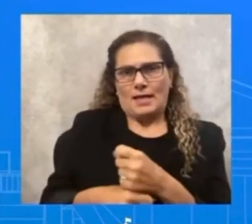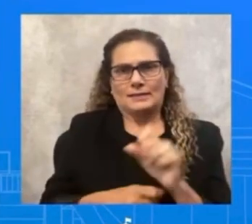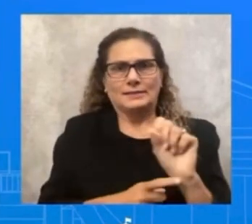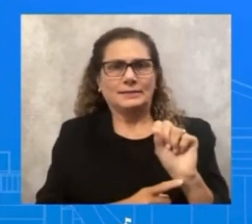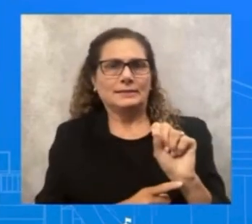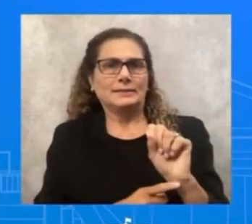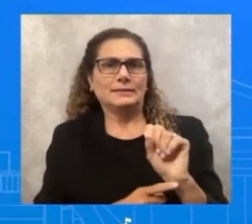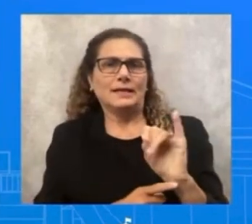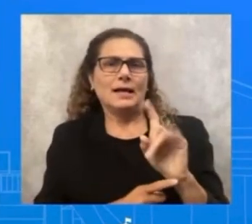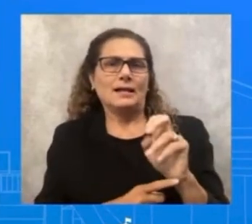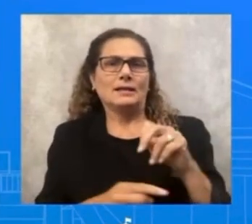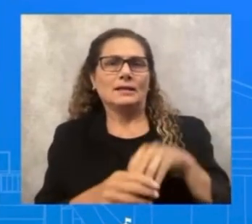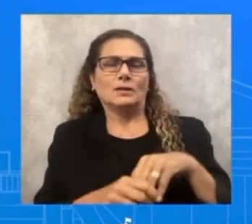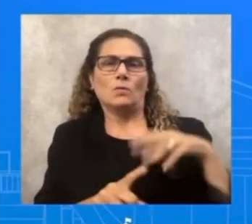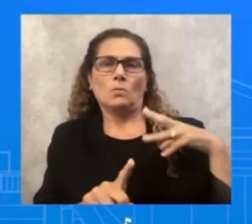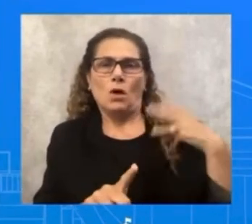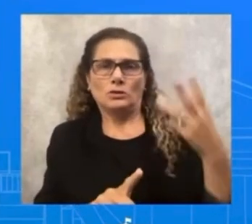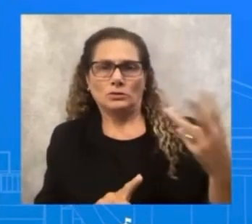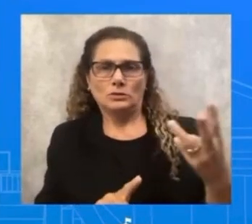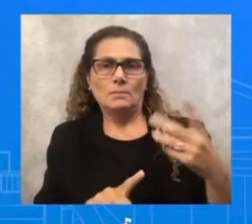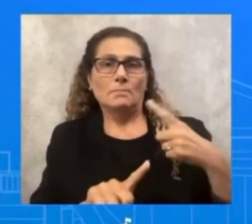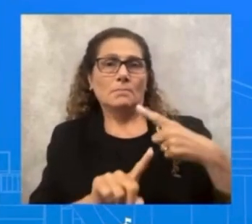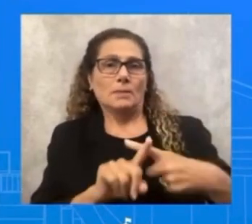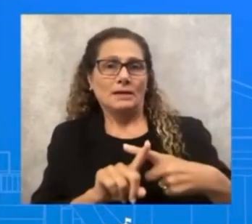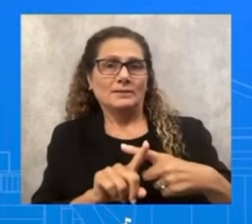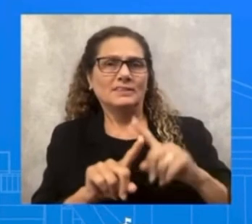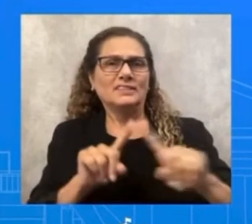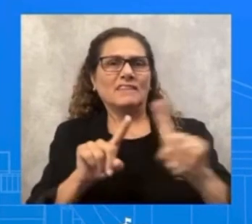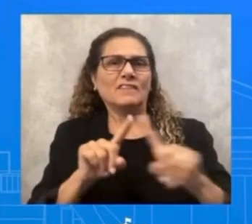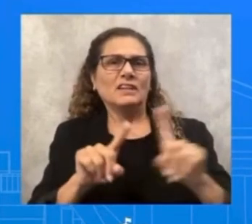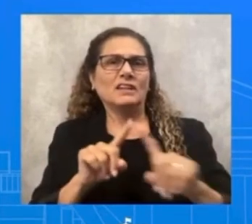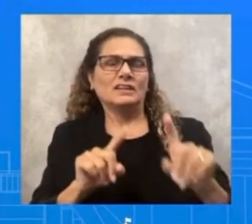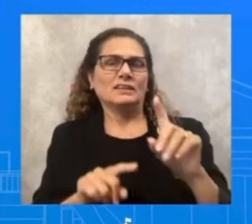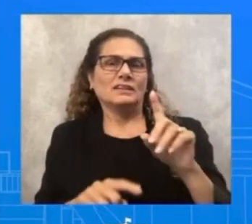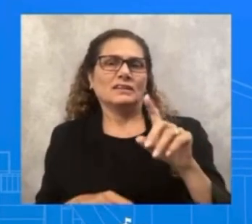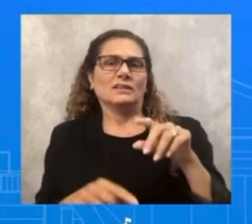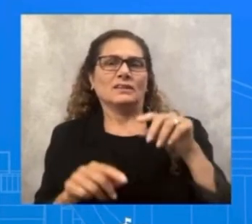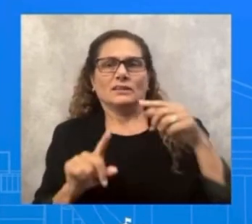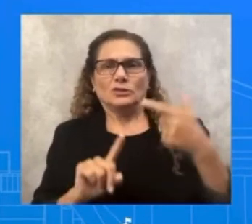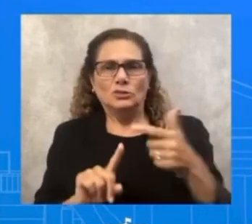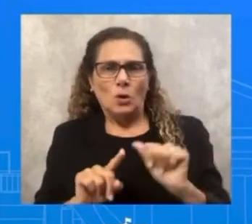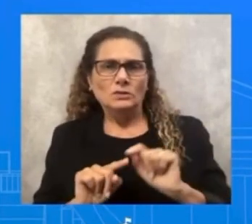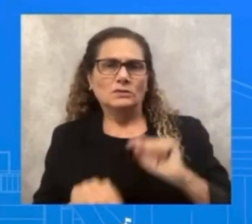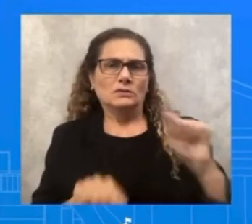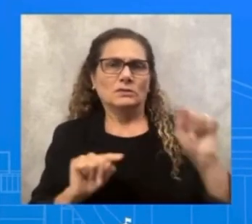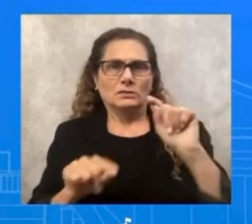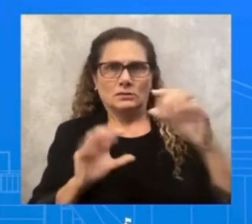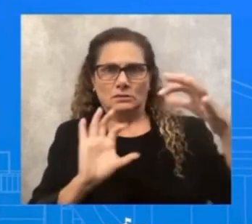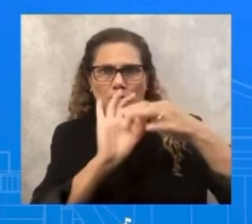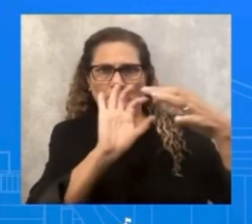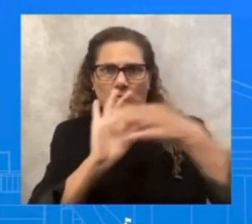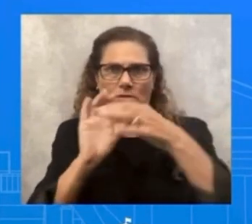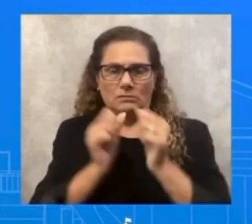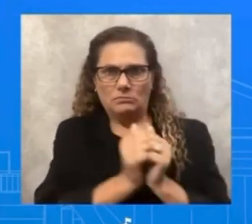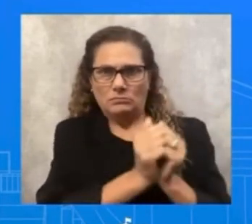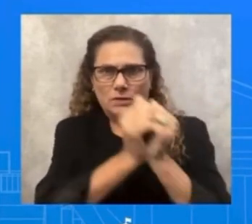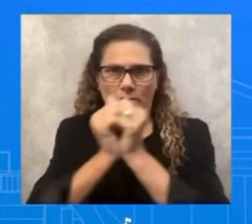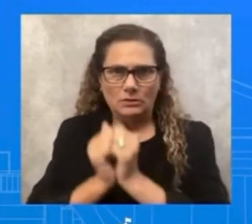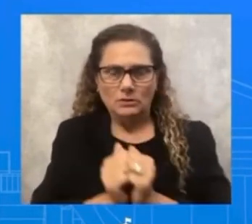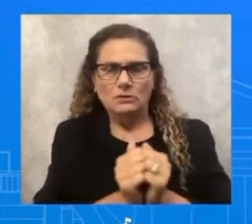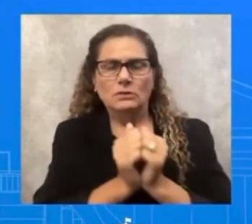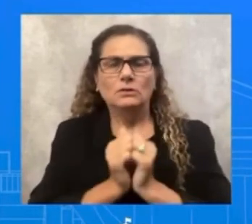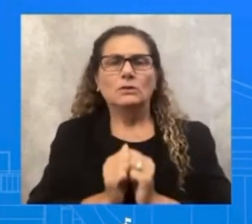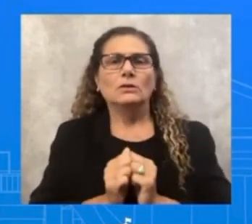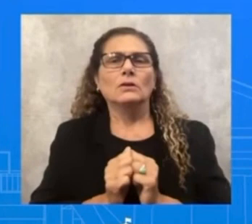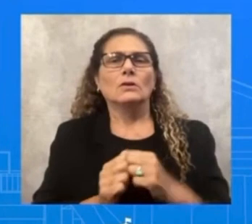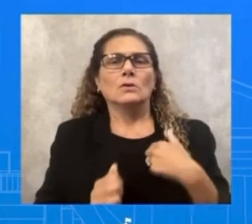wafers, ingots, and cells in Georgia. So this is a issue that we are taking cognizance of,